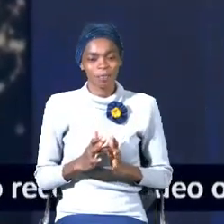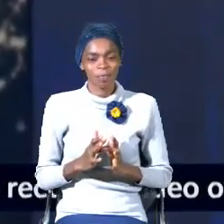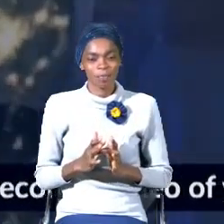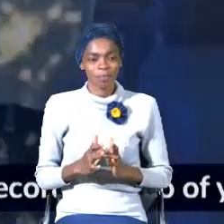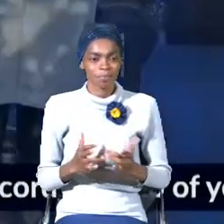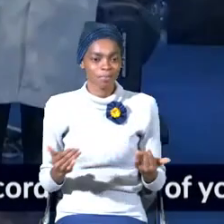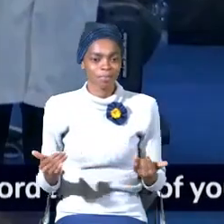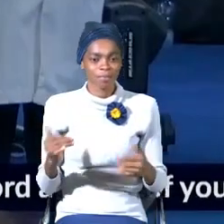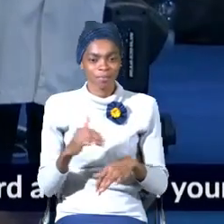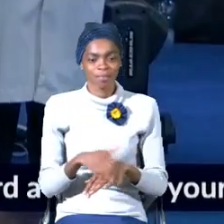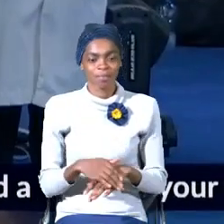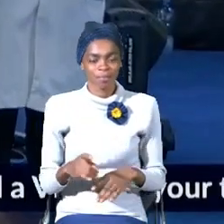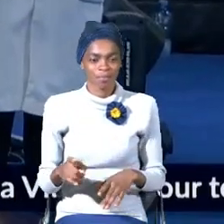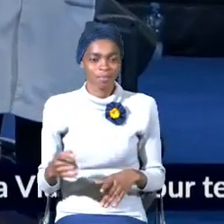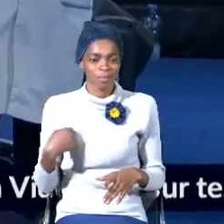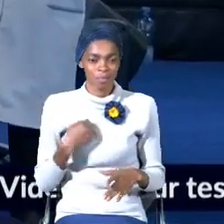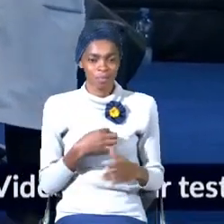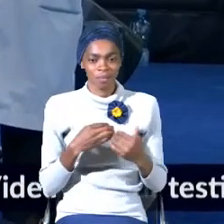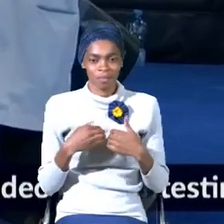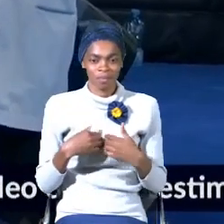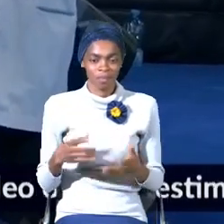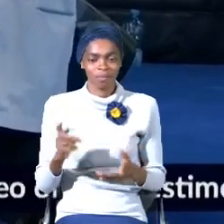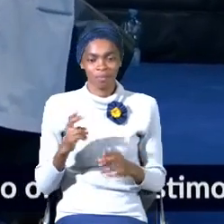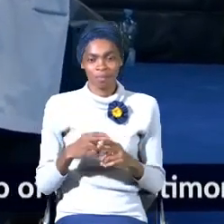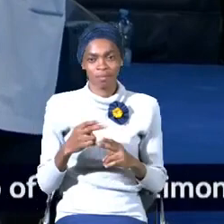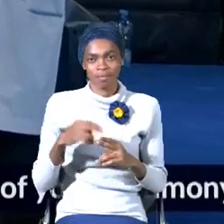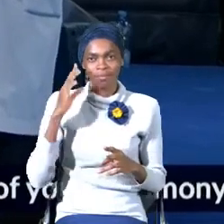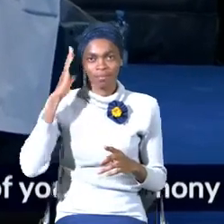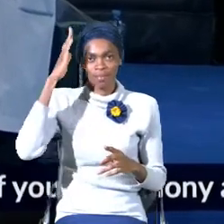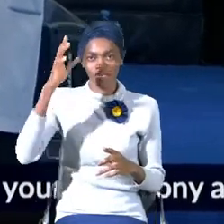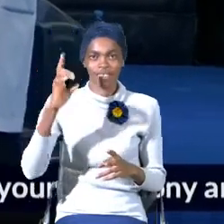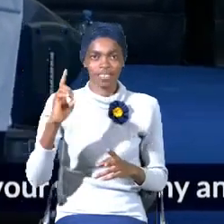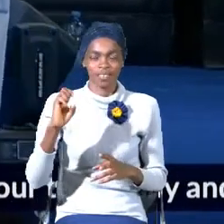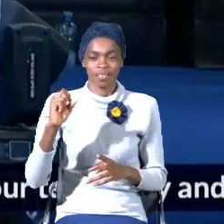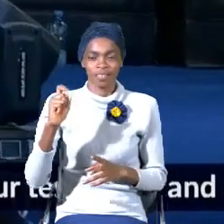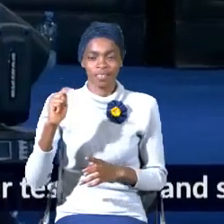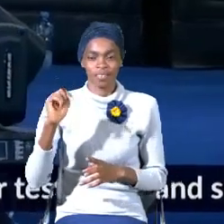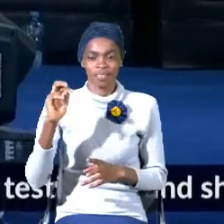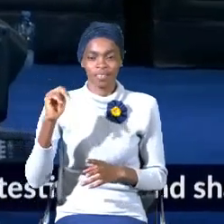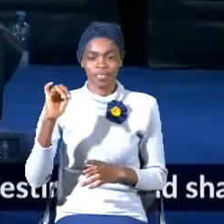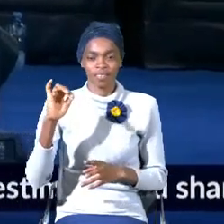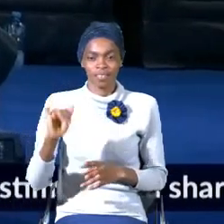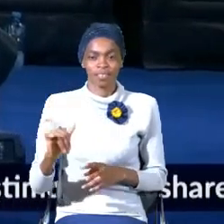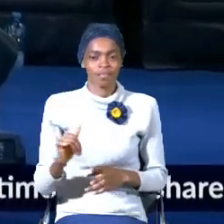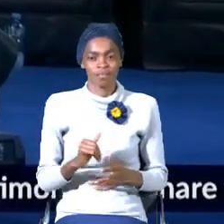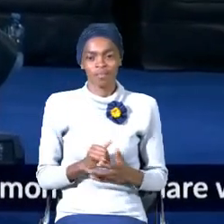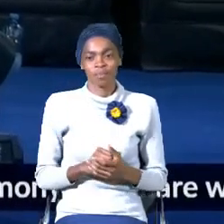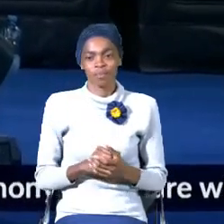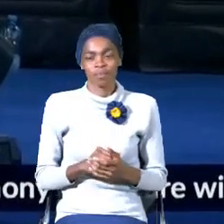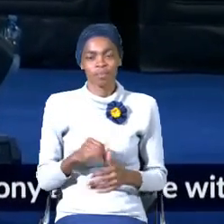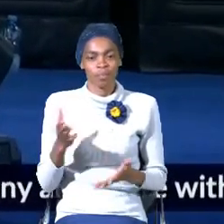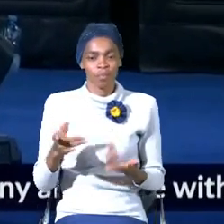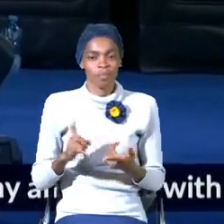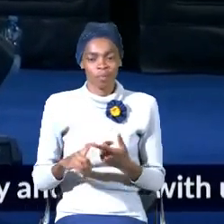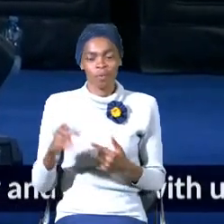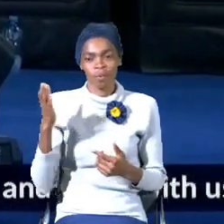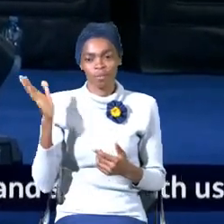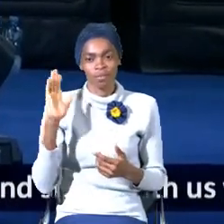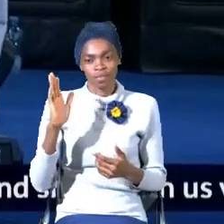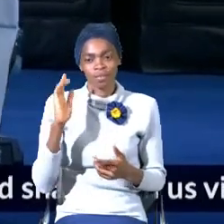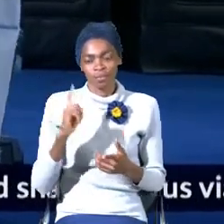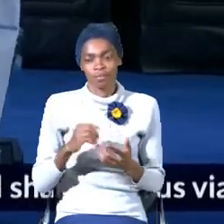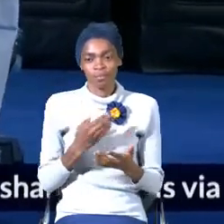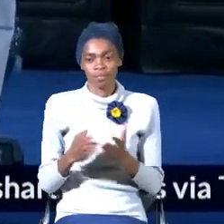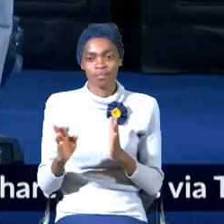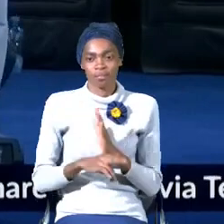Tonight I have Destiny Owocho. He wants to testify to the goodness of God, how